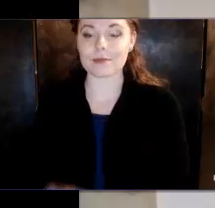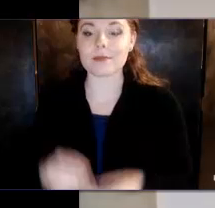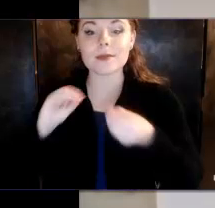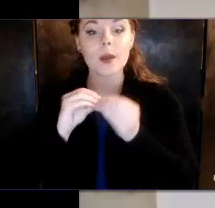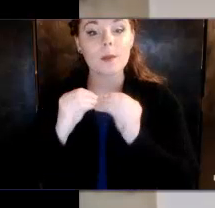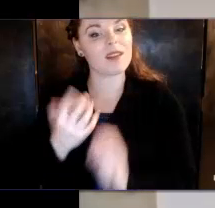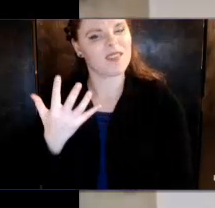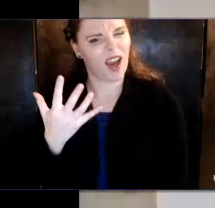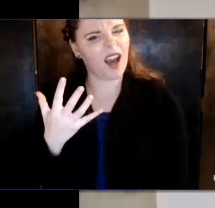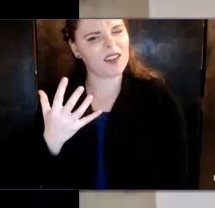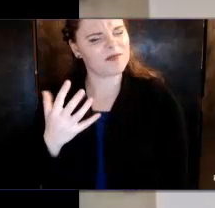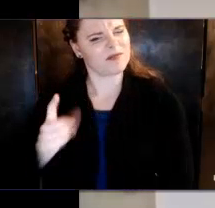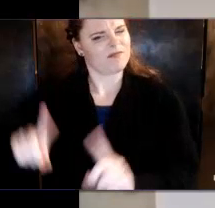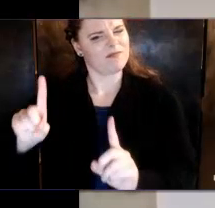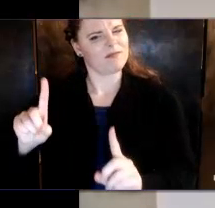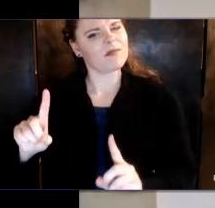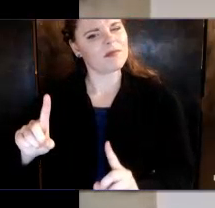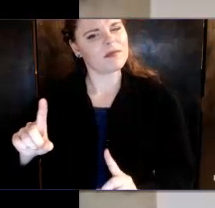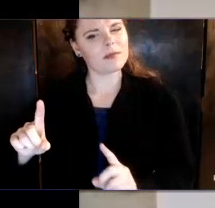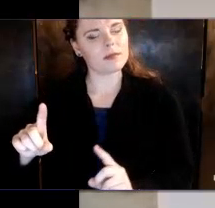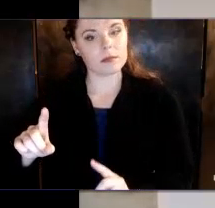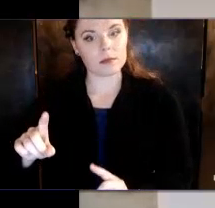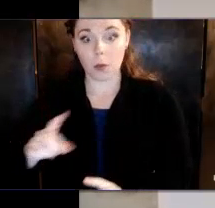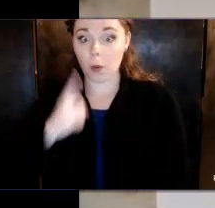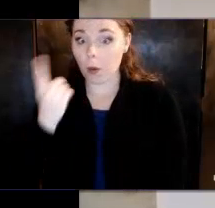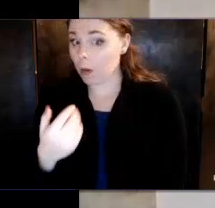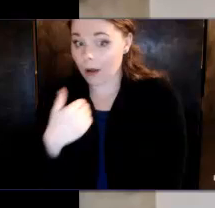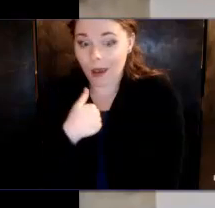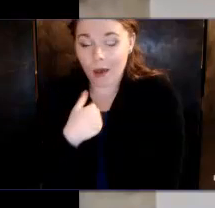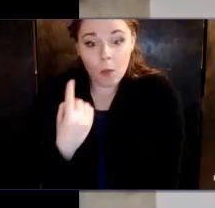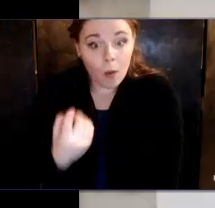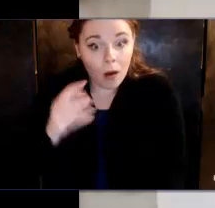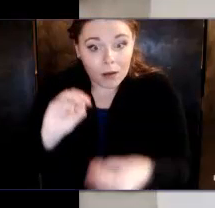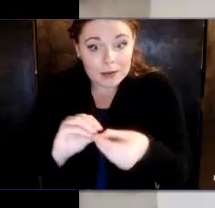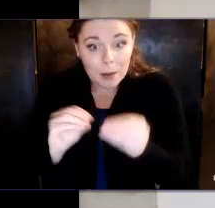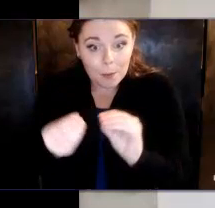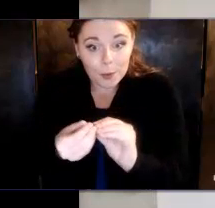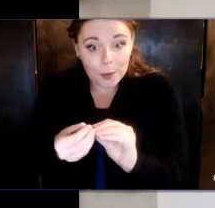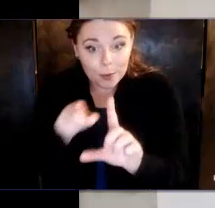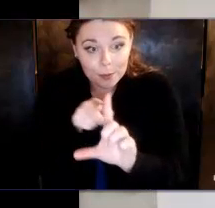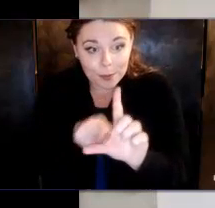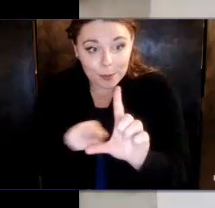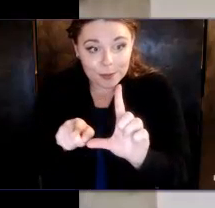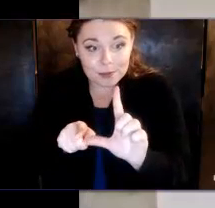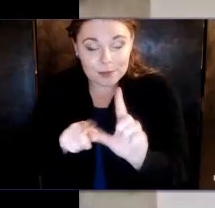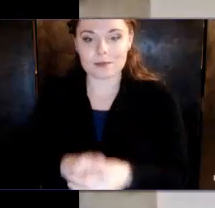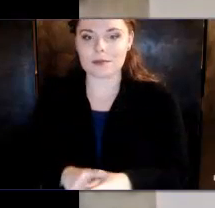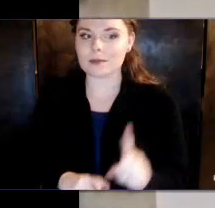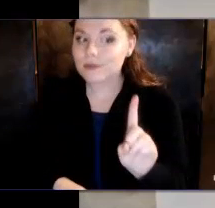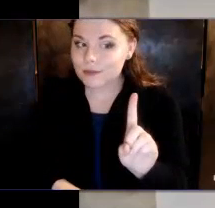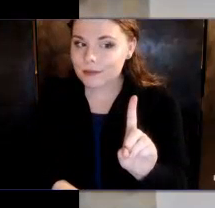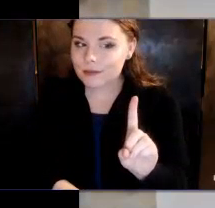Number 5 is a little bit different. You'll notice that we only are given one angle,